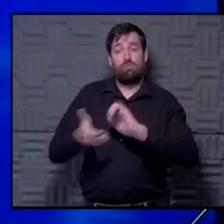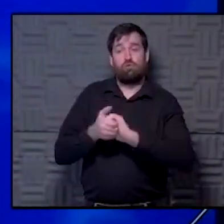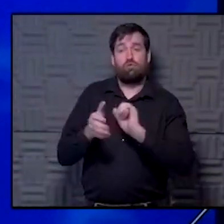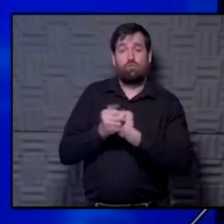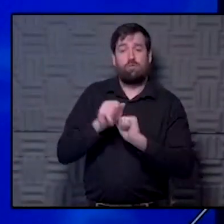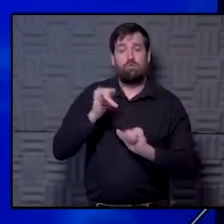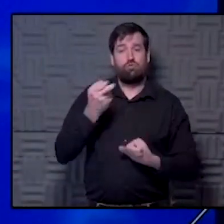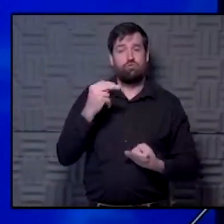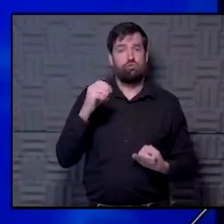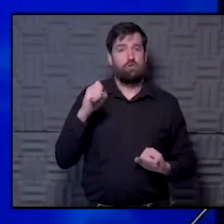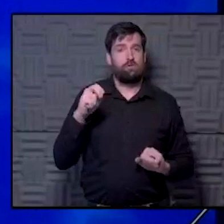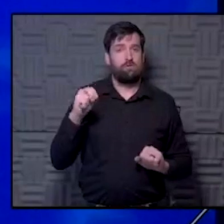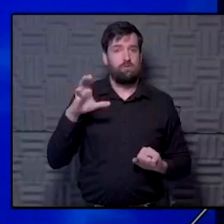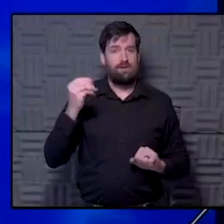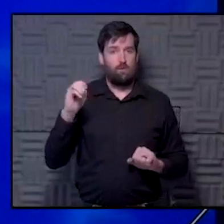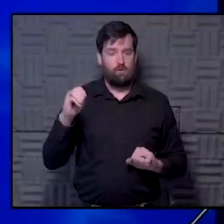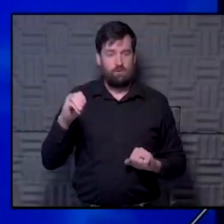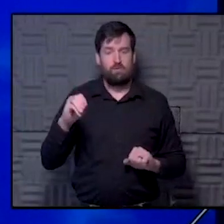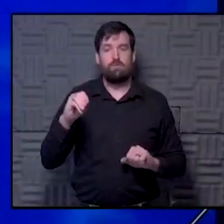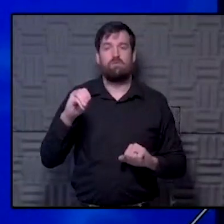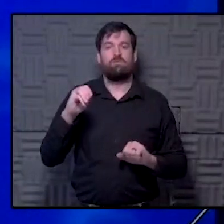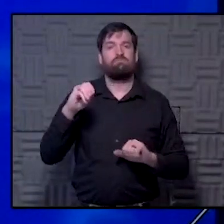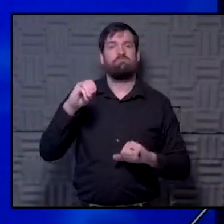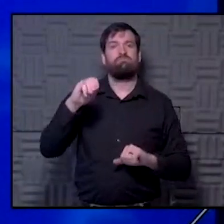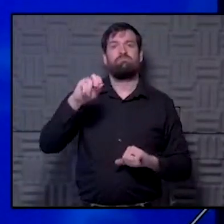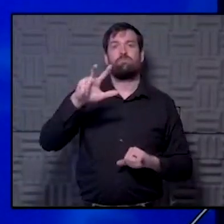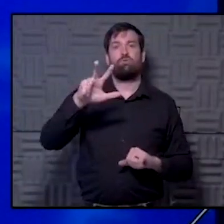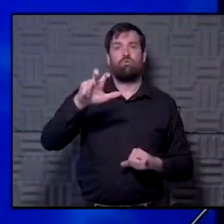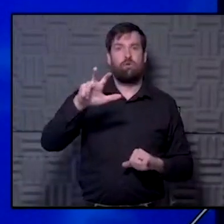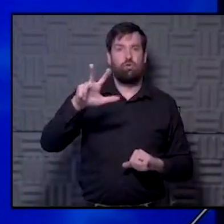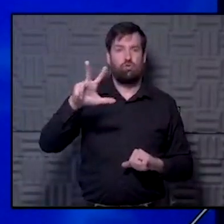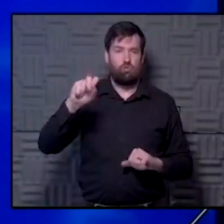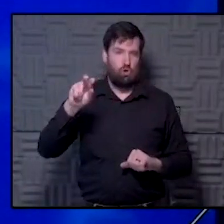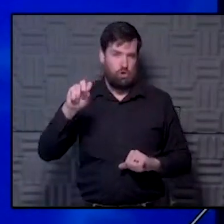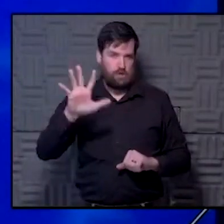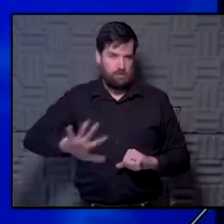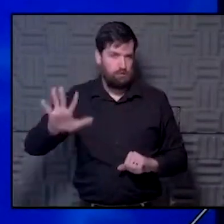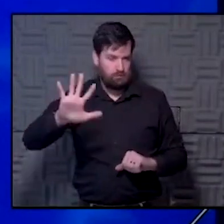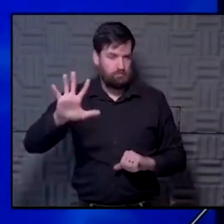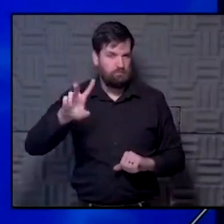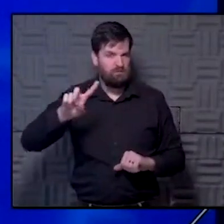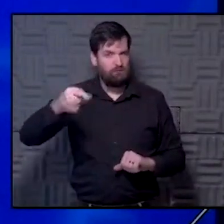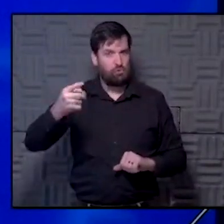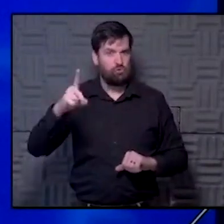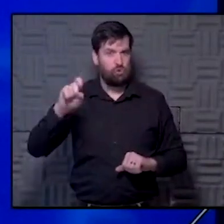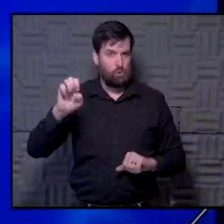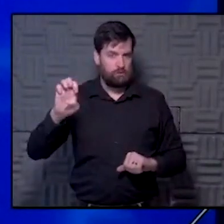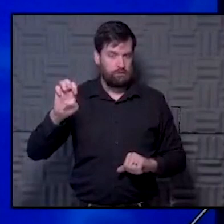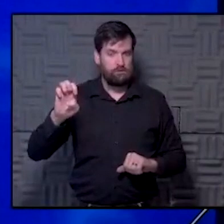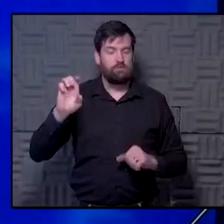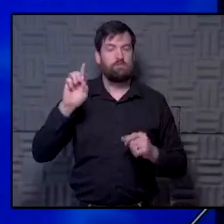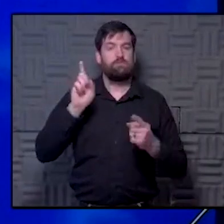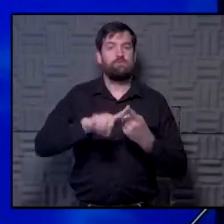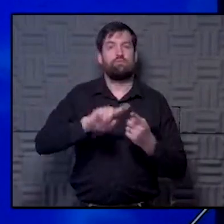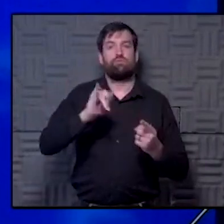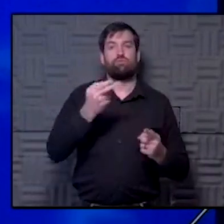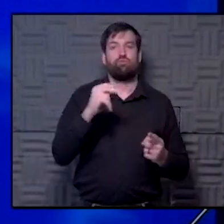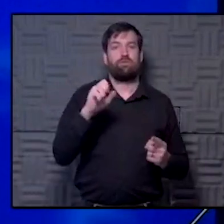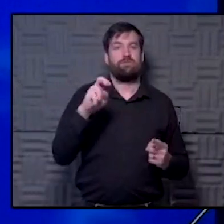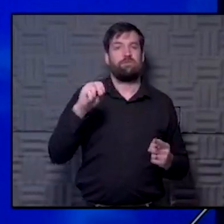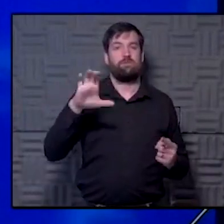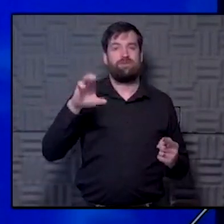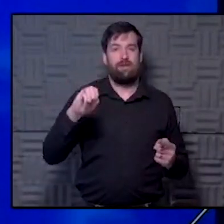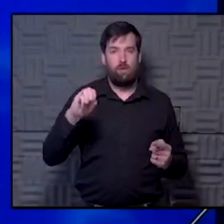Johnson County. We've administered 330 or so first doses to Johnson County